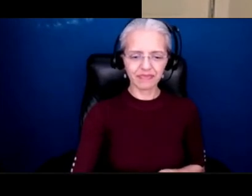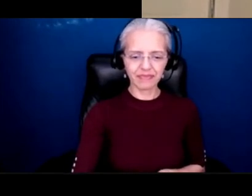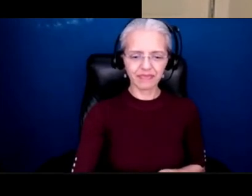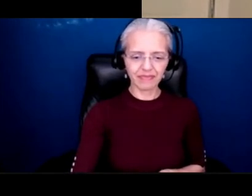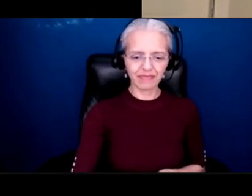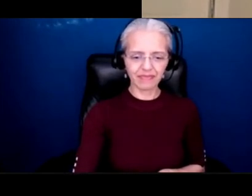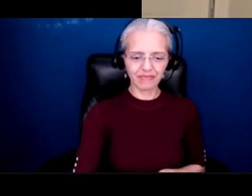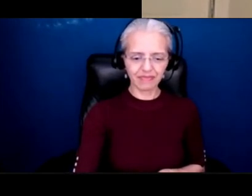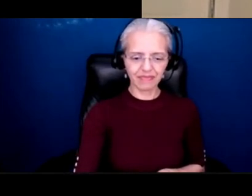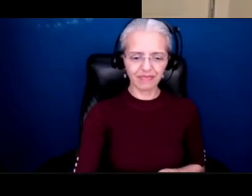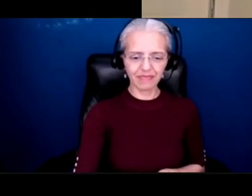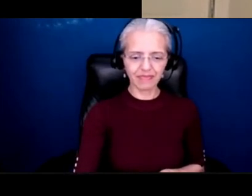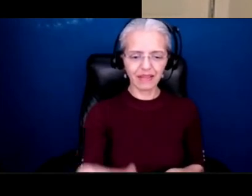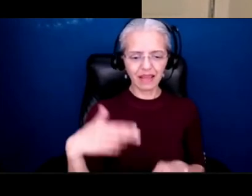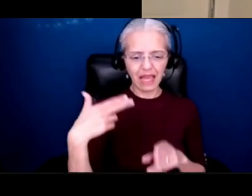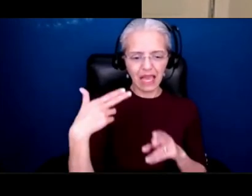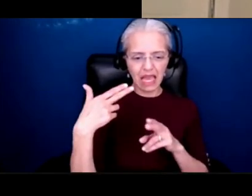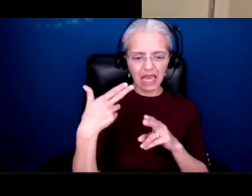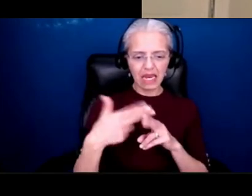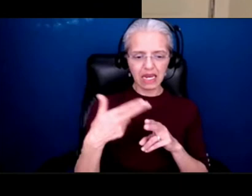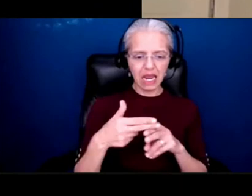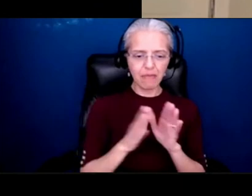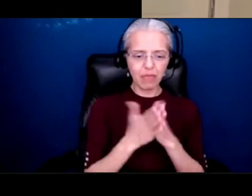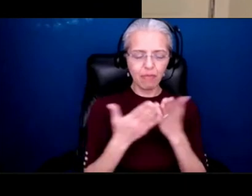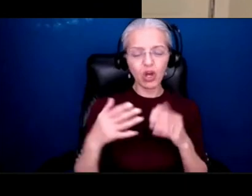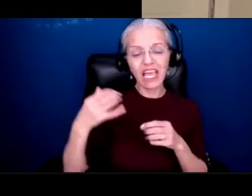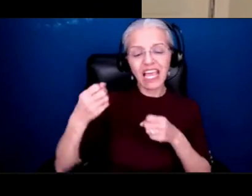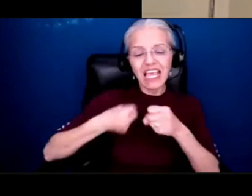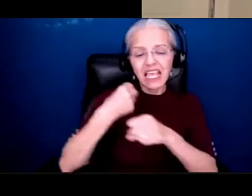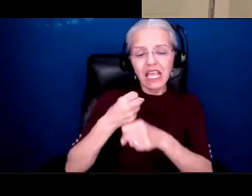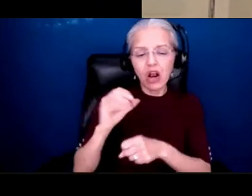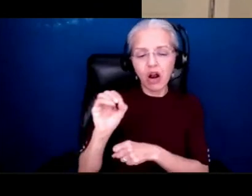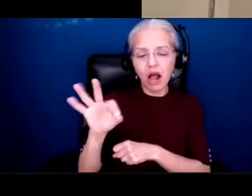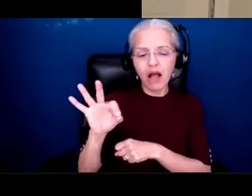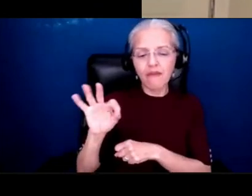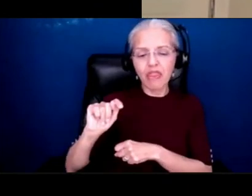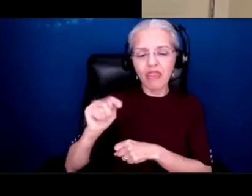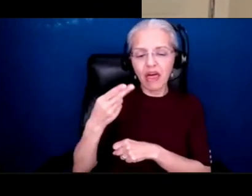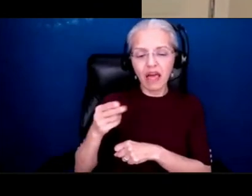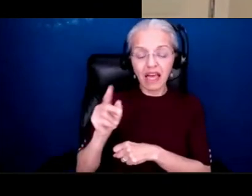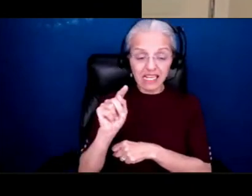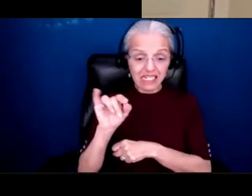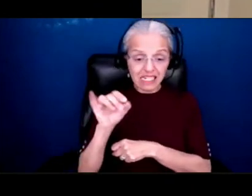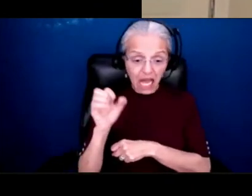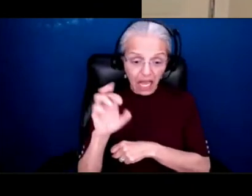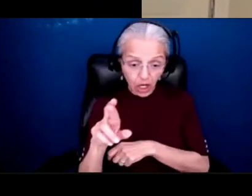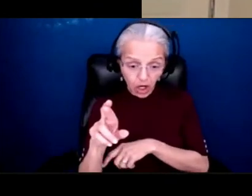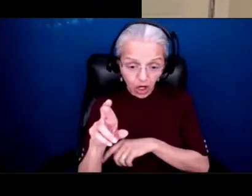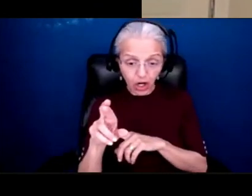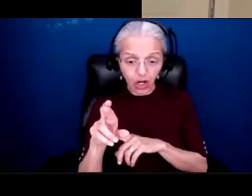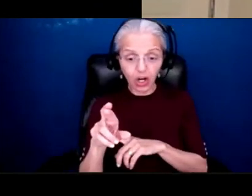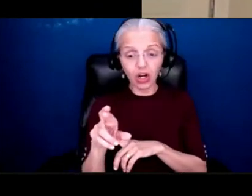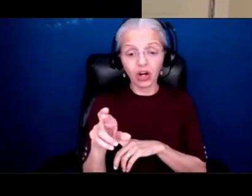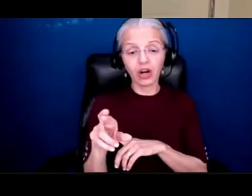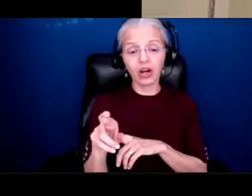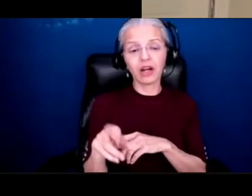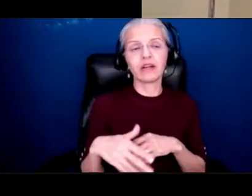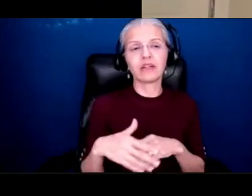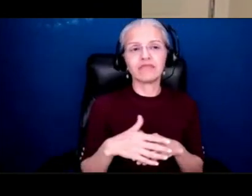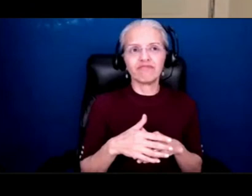of the things I talked about, my love of cats, so much about